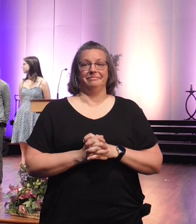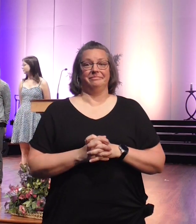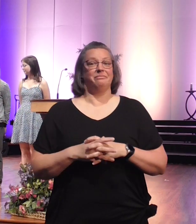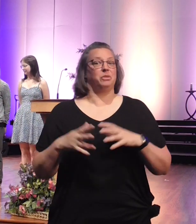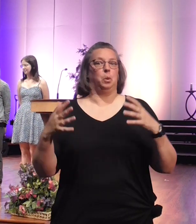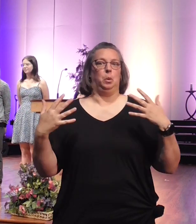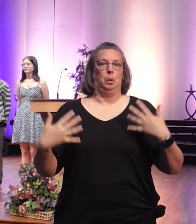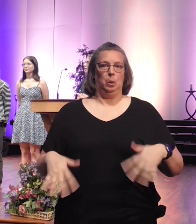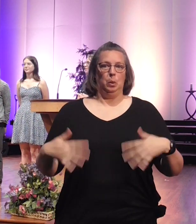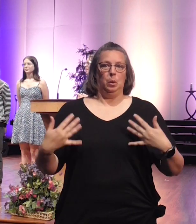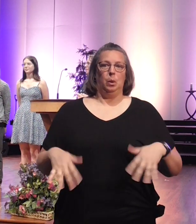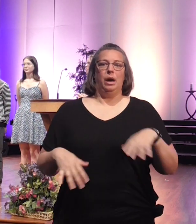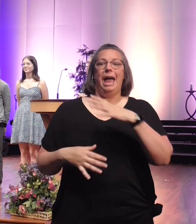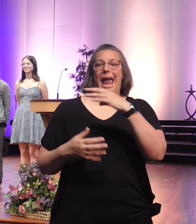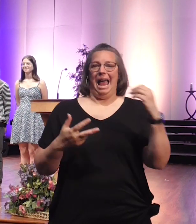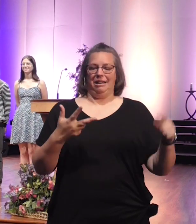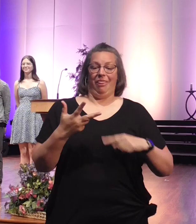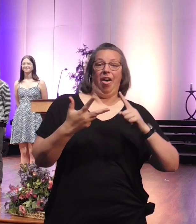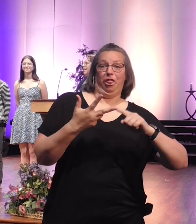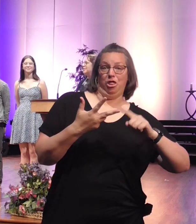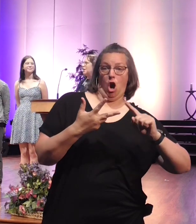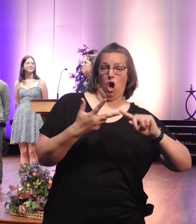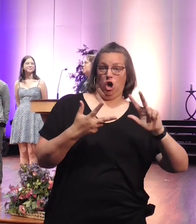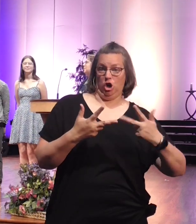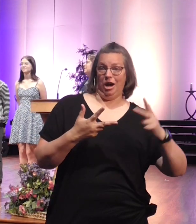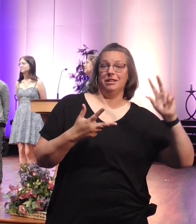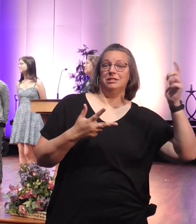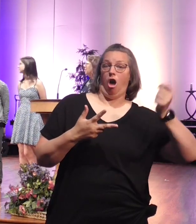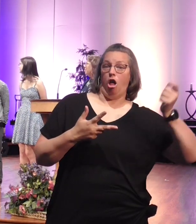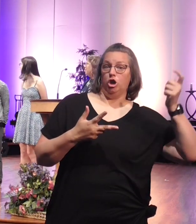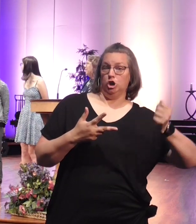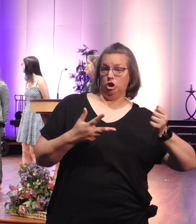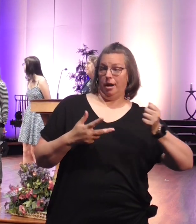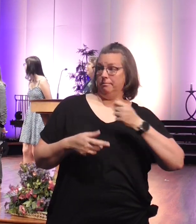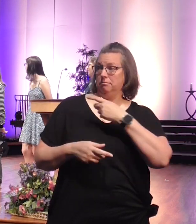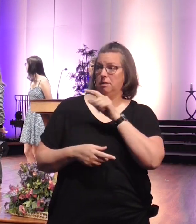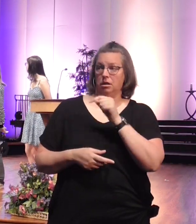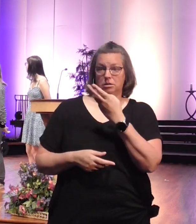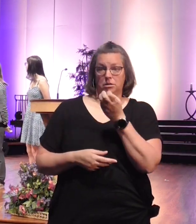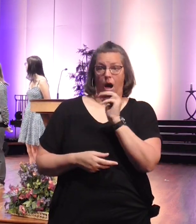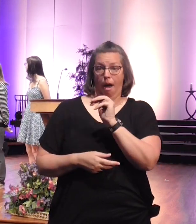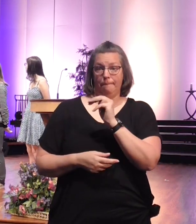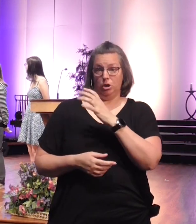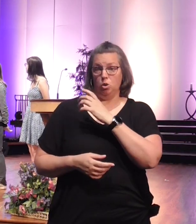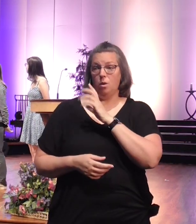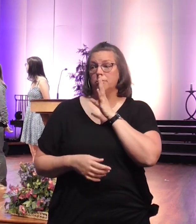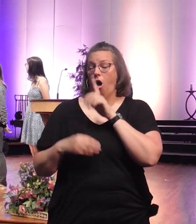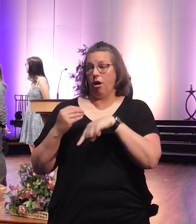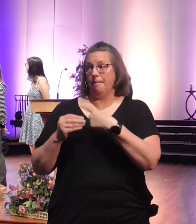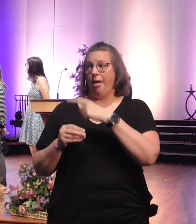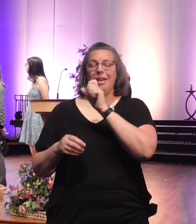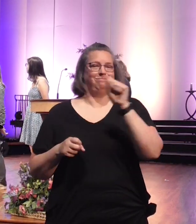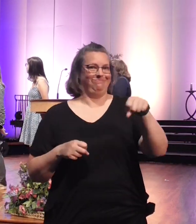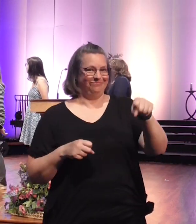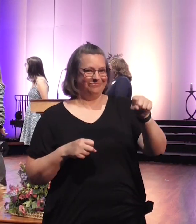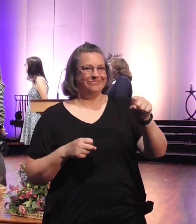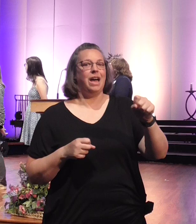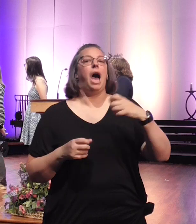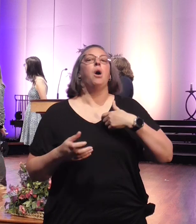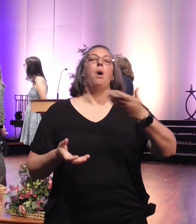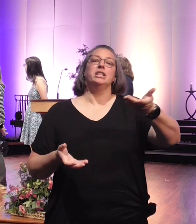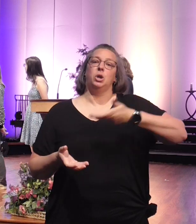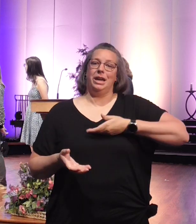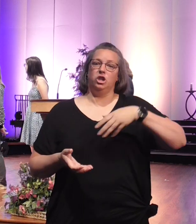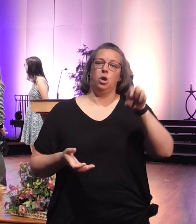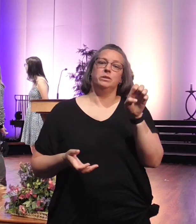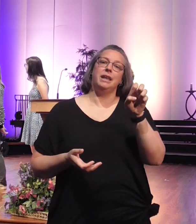All right, and we have a third scholarship that we're giving today. Tom, would you like to talk about that? For sure, it's my pleasure to introduce